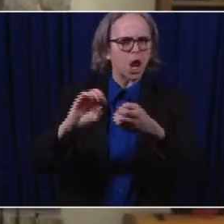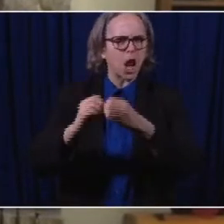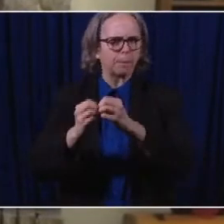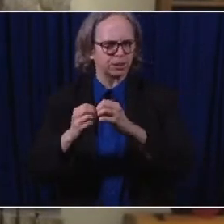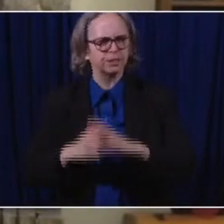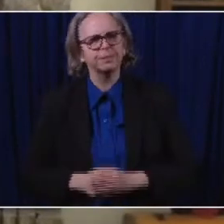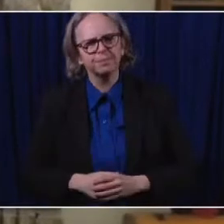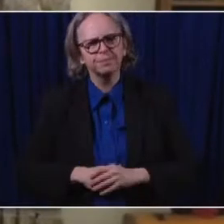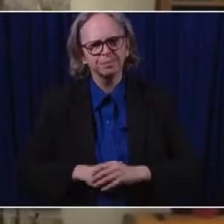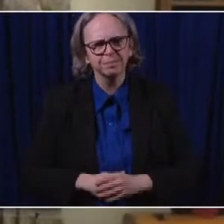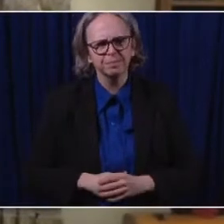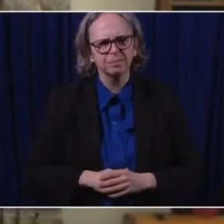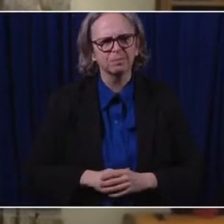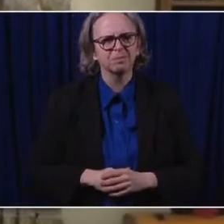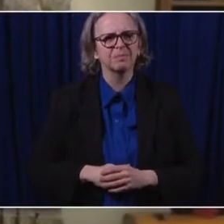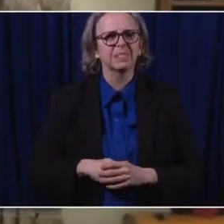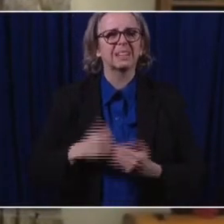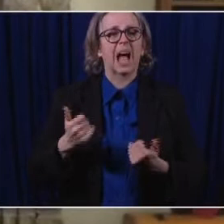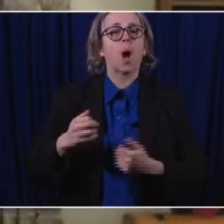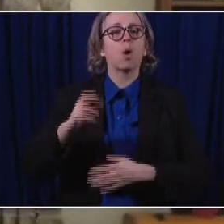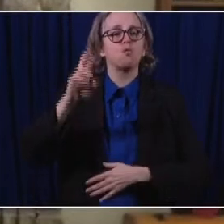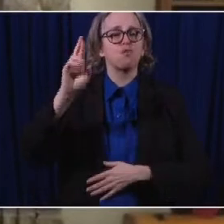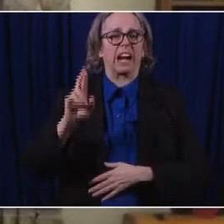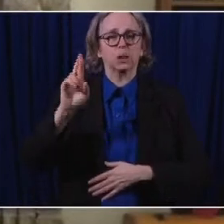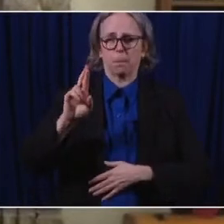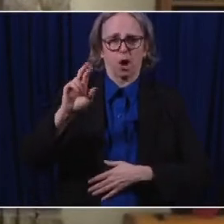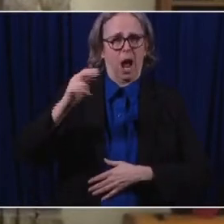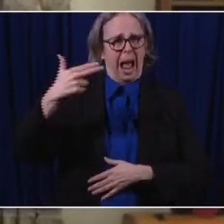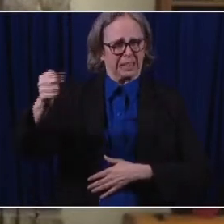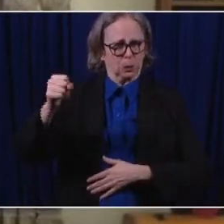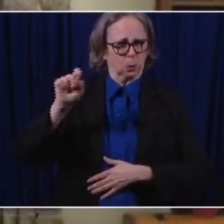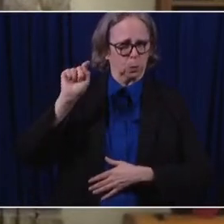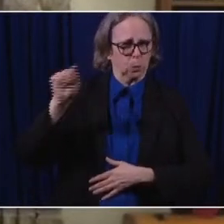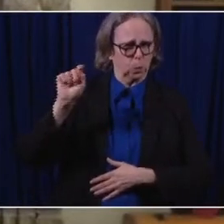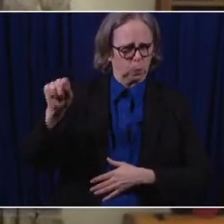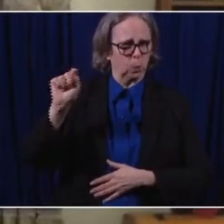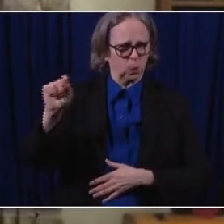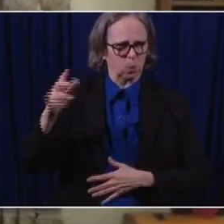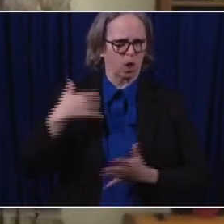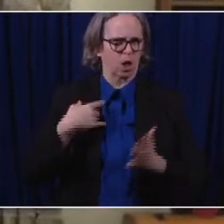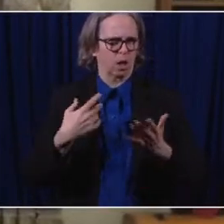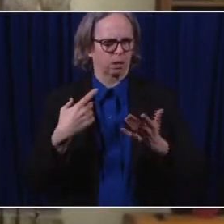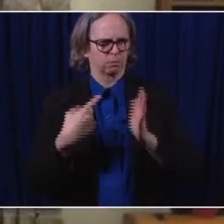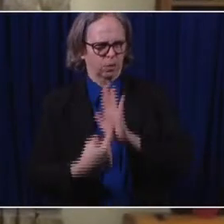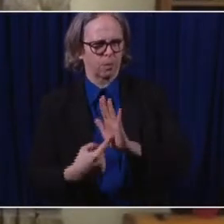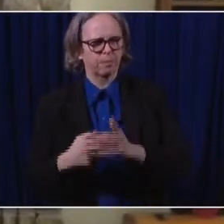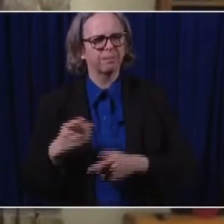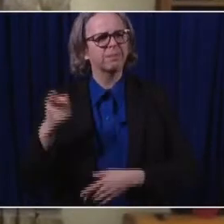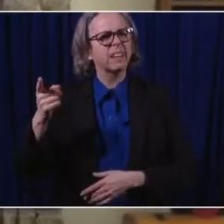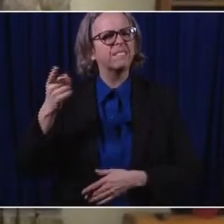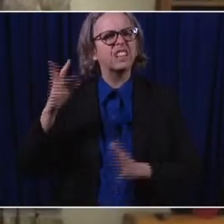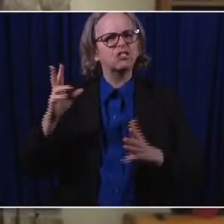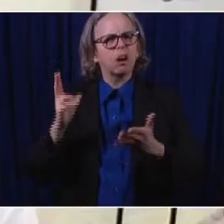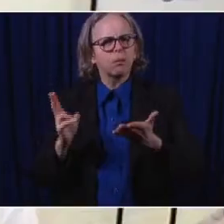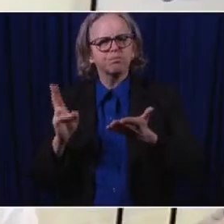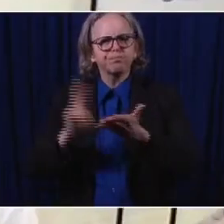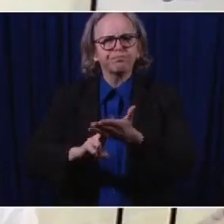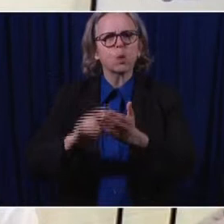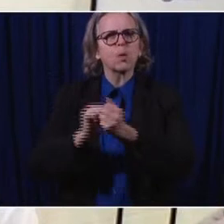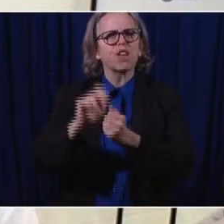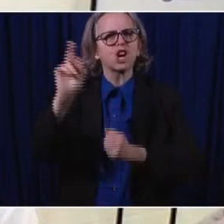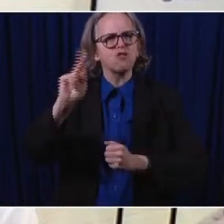High School to start off with. The Livingston campus, we've contracted with Kroger to vaccinate their